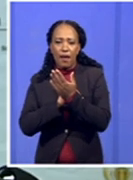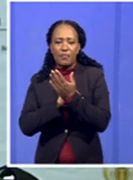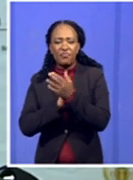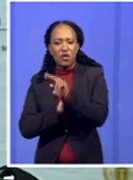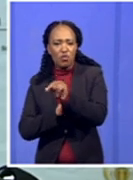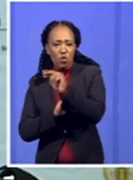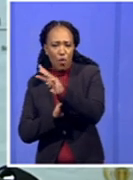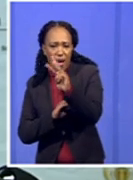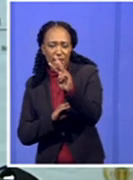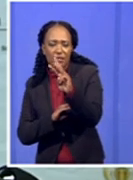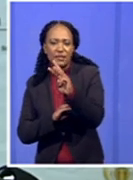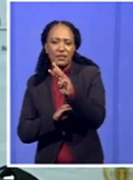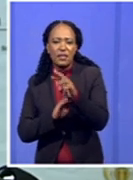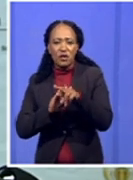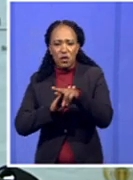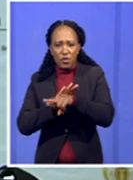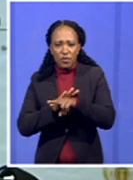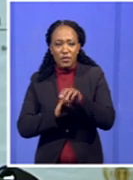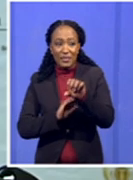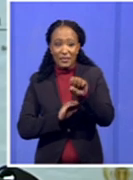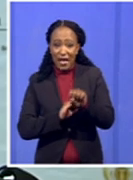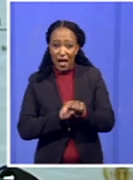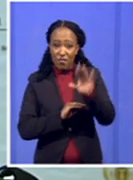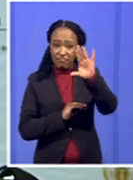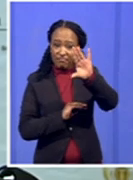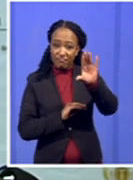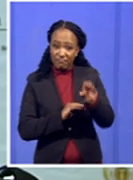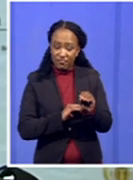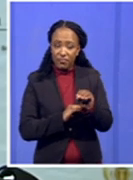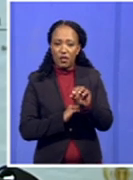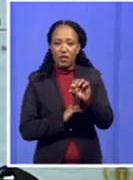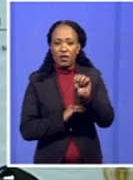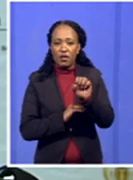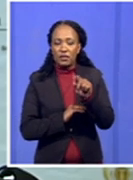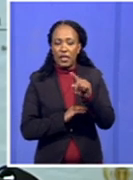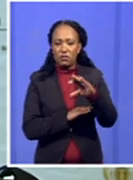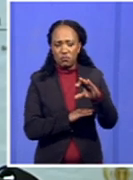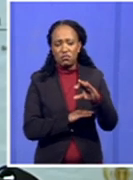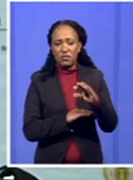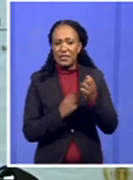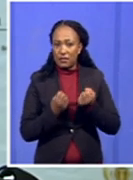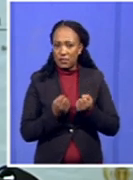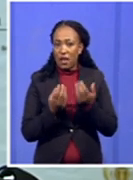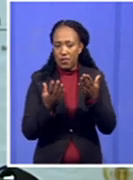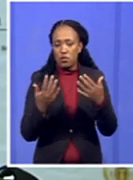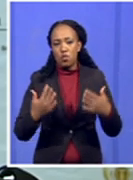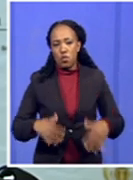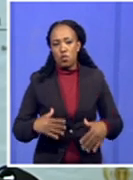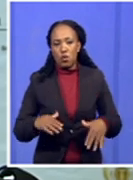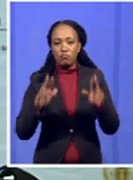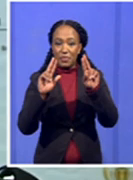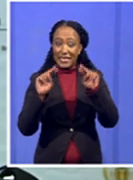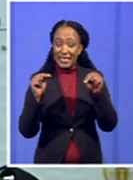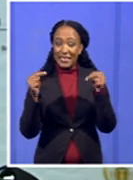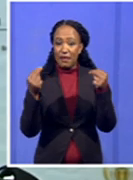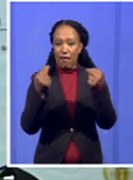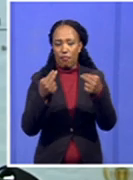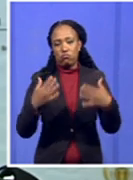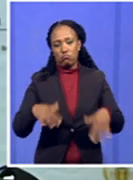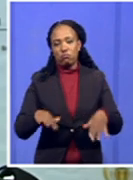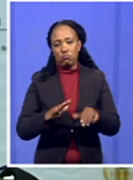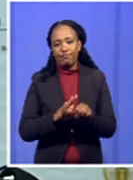in the region of Southern Africa, in the SADC region, provides a lot of service. So it's a national asset, so we